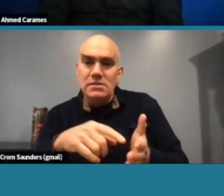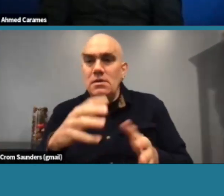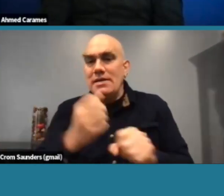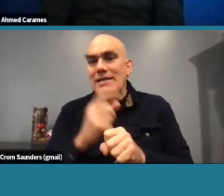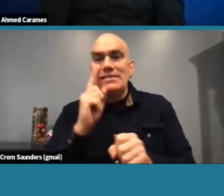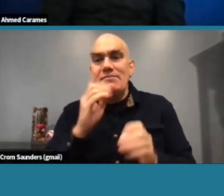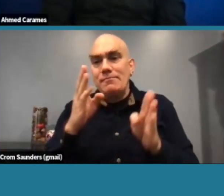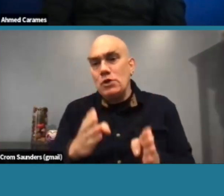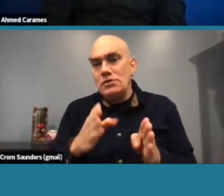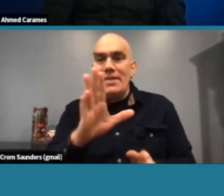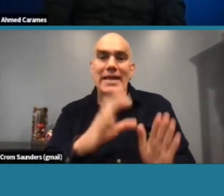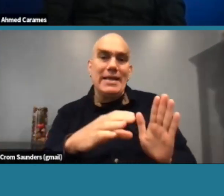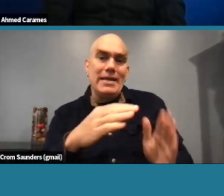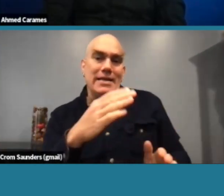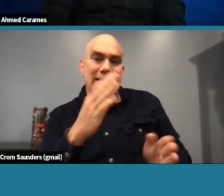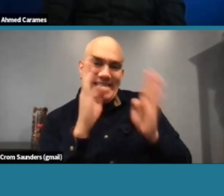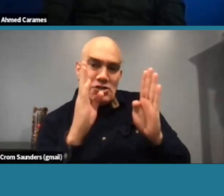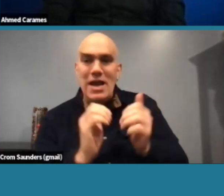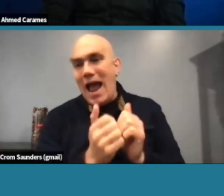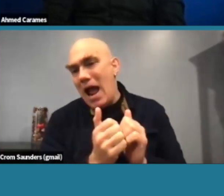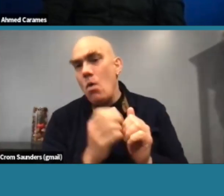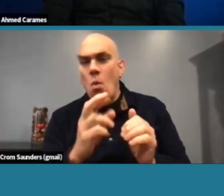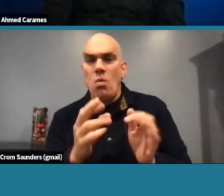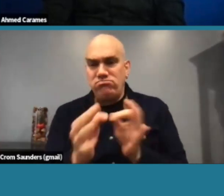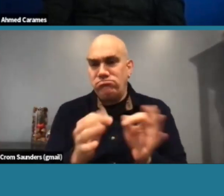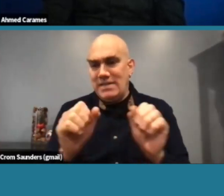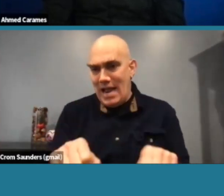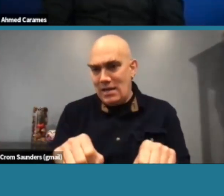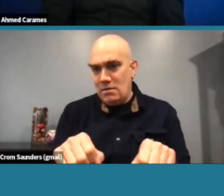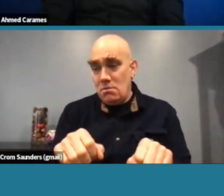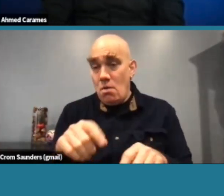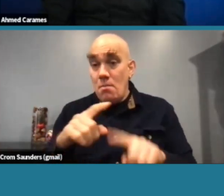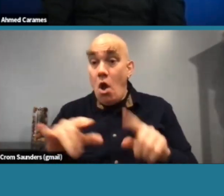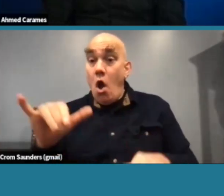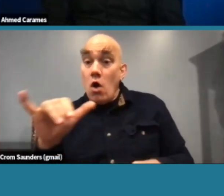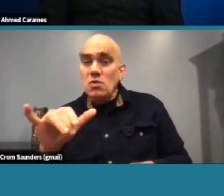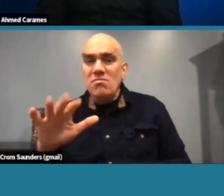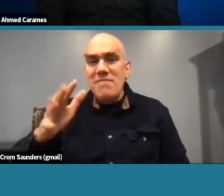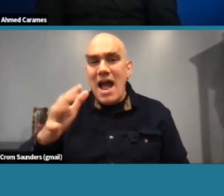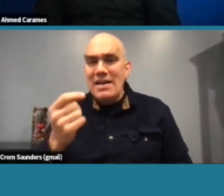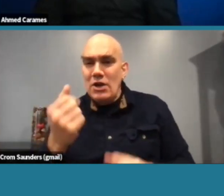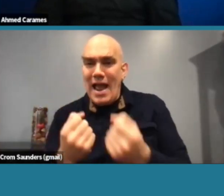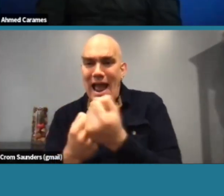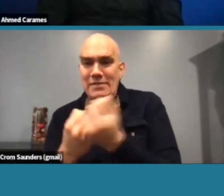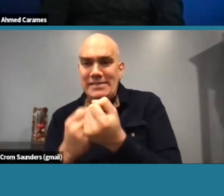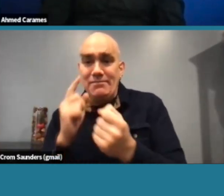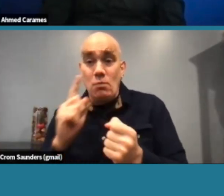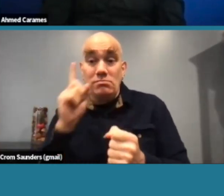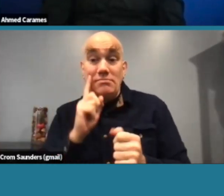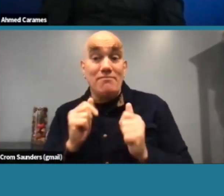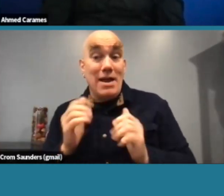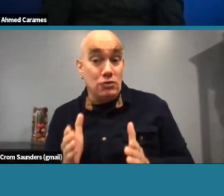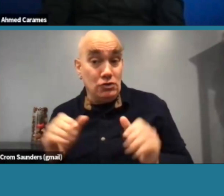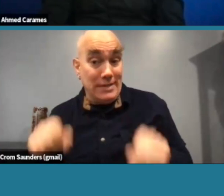culturally, and that those are some things that DASLs can provide advice on. So, for example, how to get the attention of a deaf person.